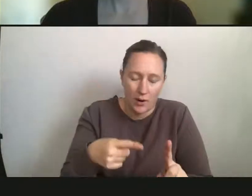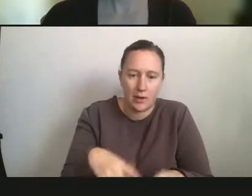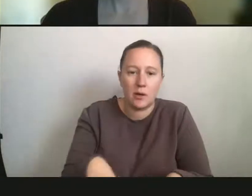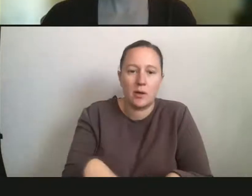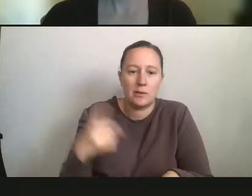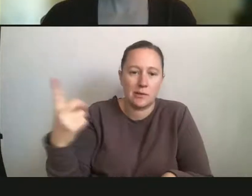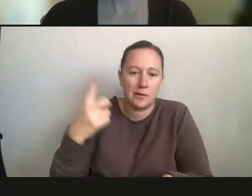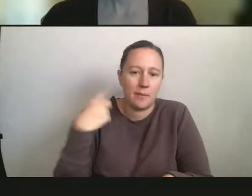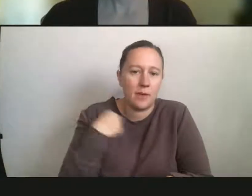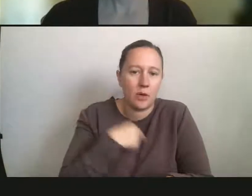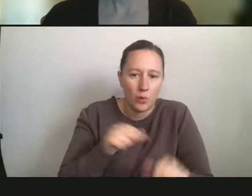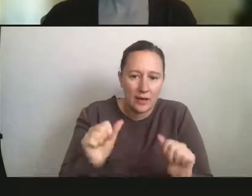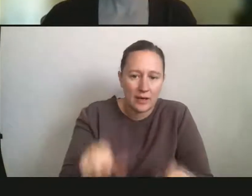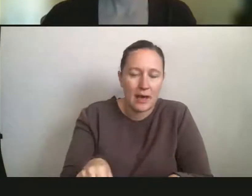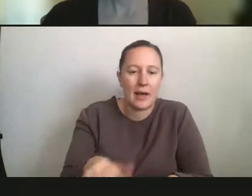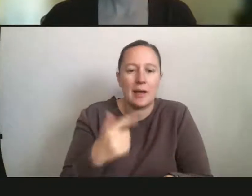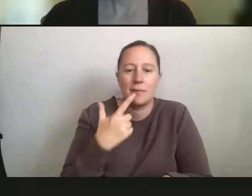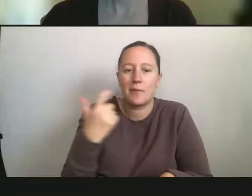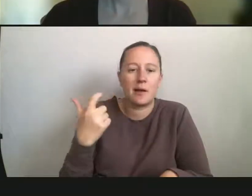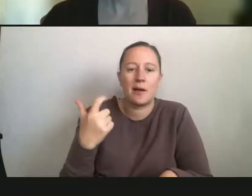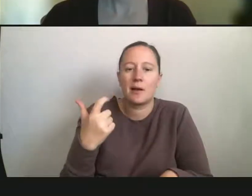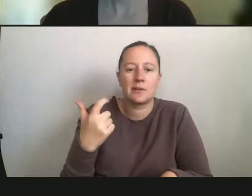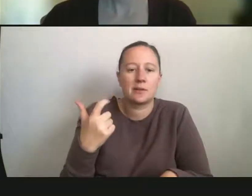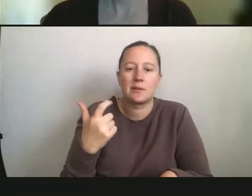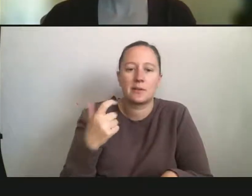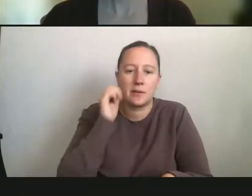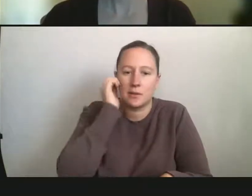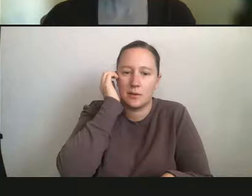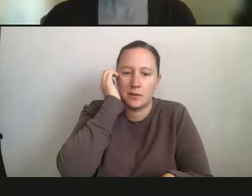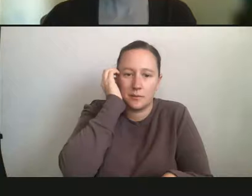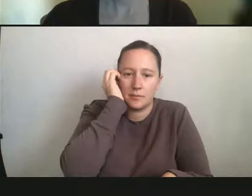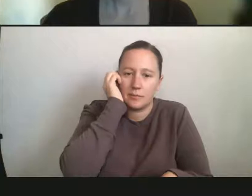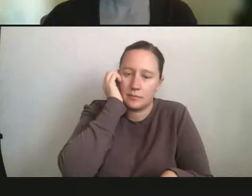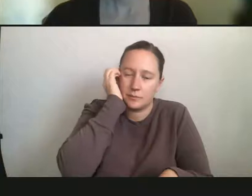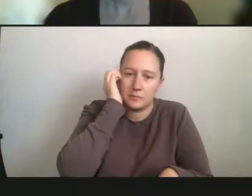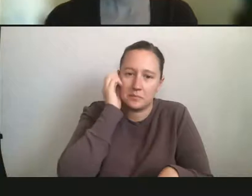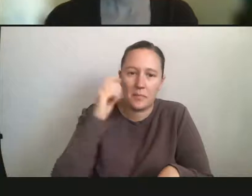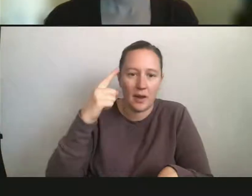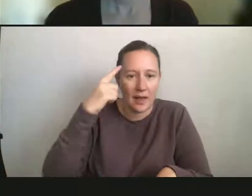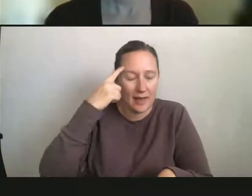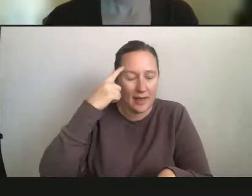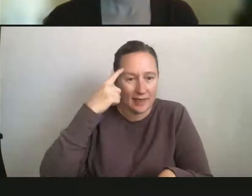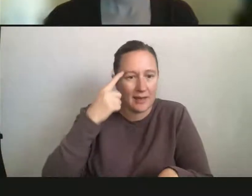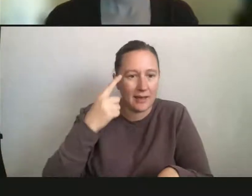can I think look into further and perhaps think about what might be allowable here.